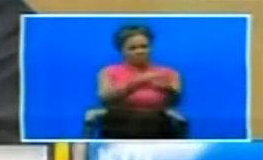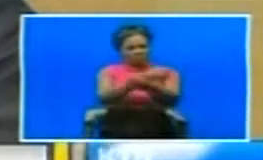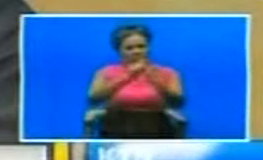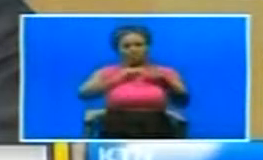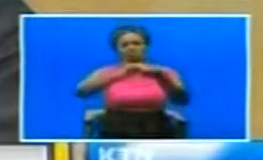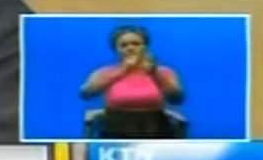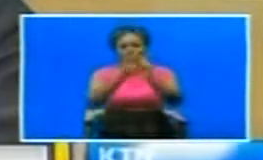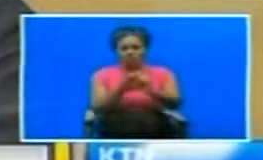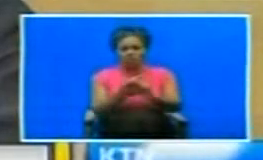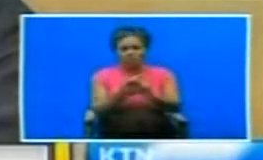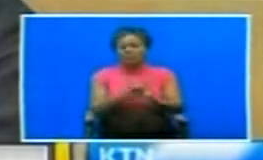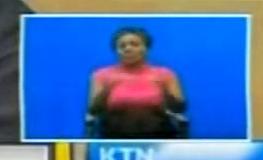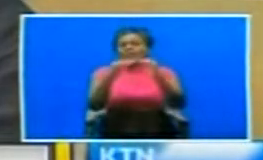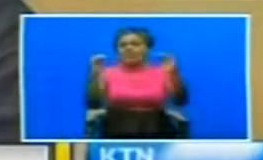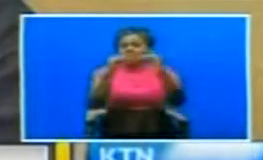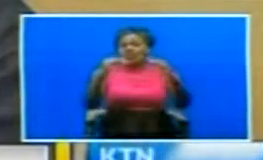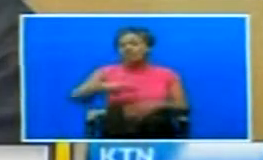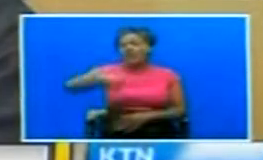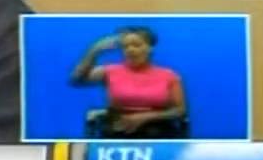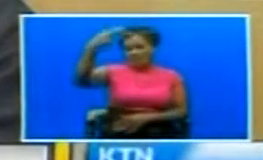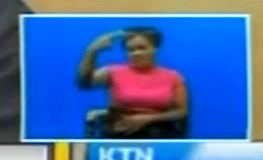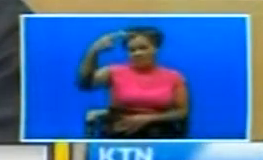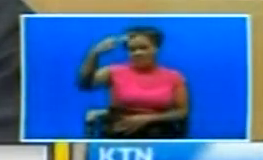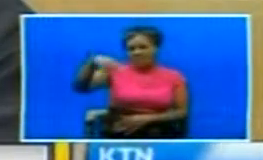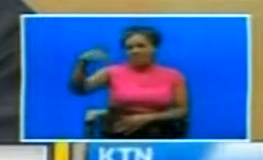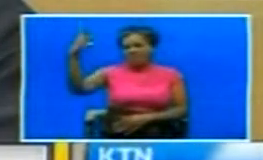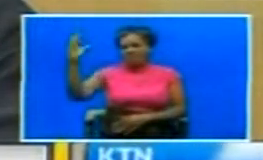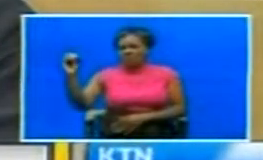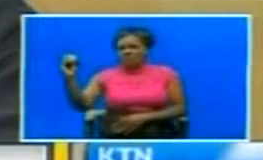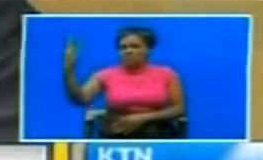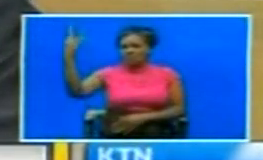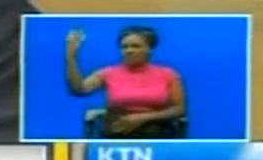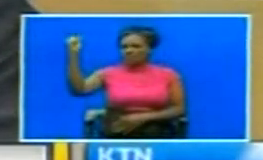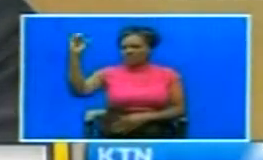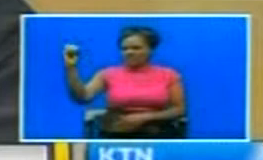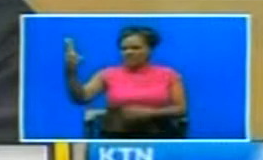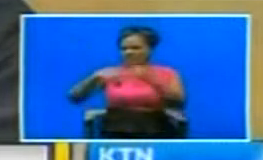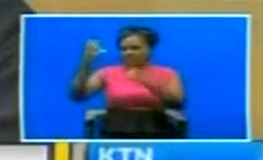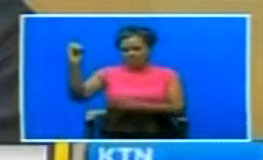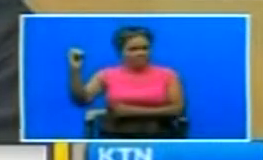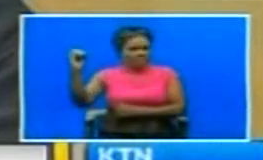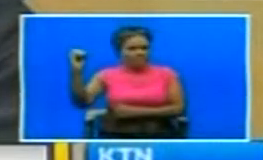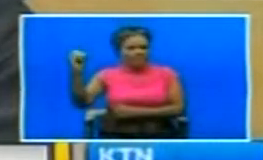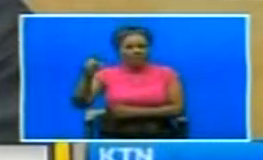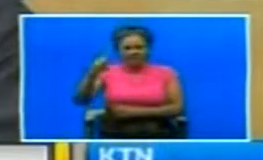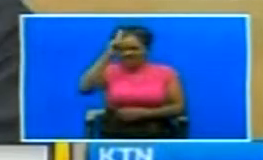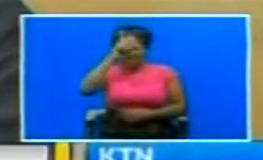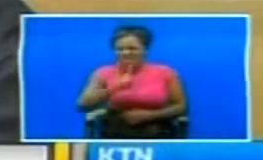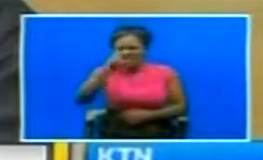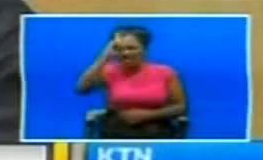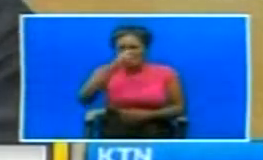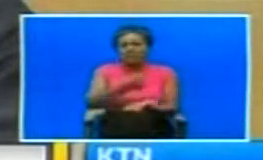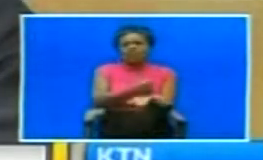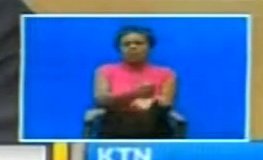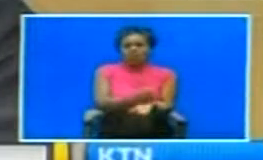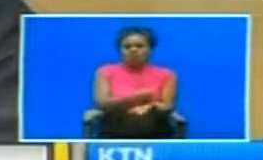reversed. Of course, if the levels are high in the 40s, 50s, 70s, and so on, they have acute toxicity,